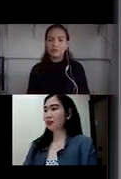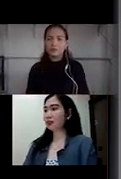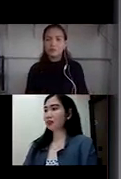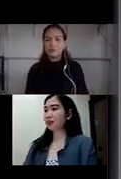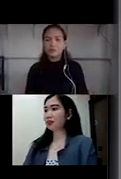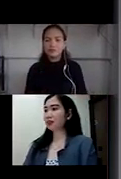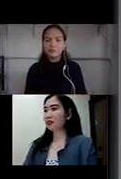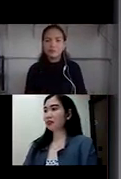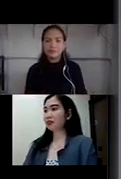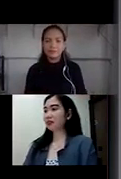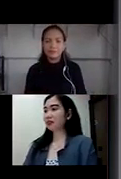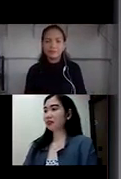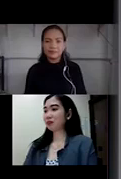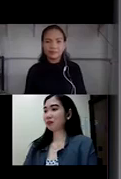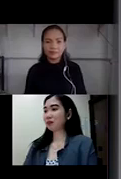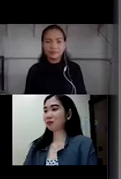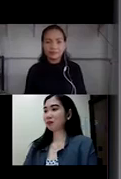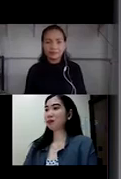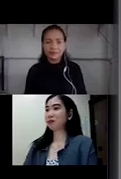Ayan.